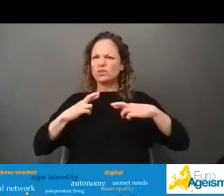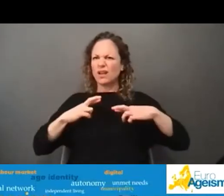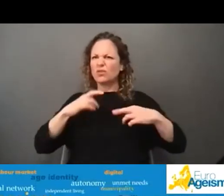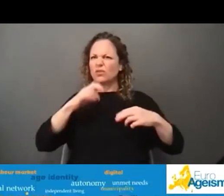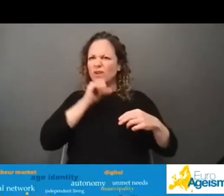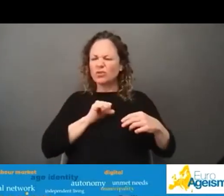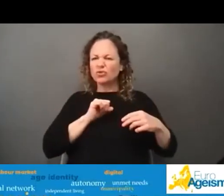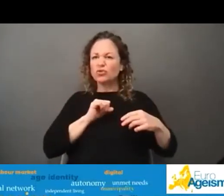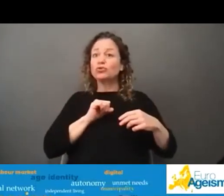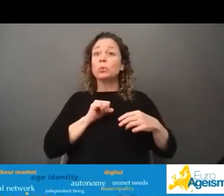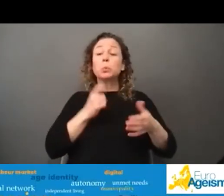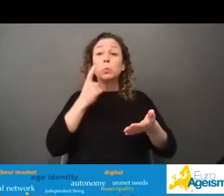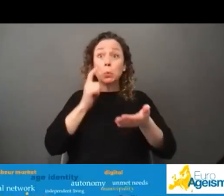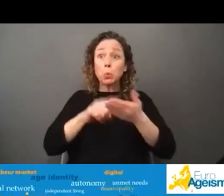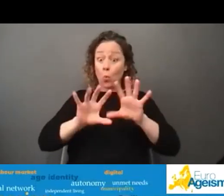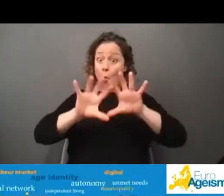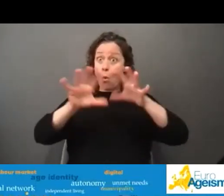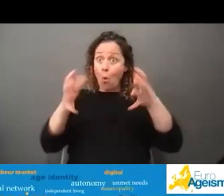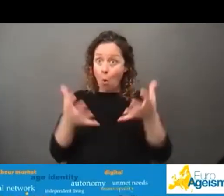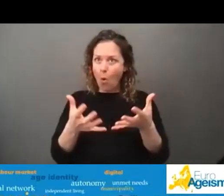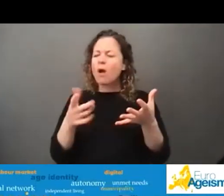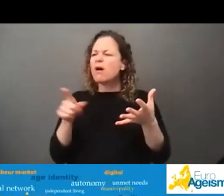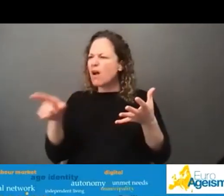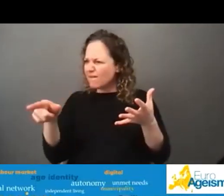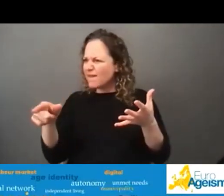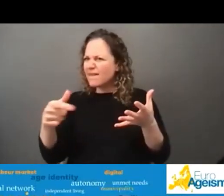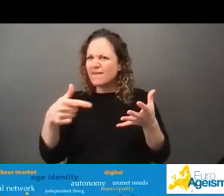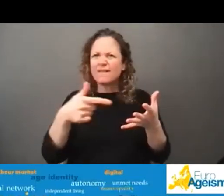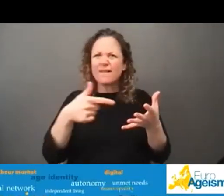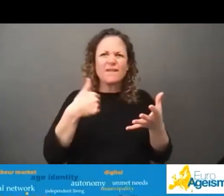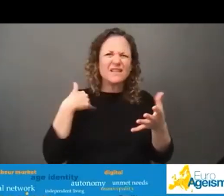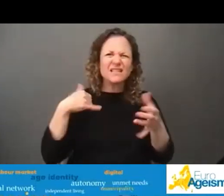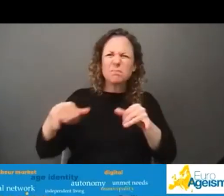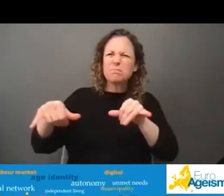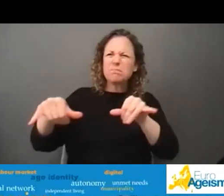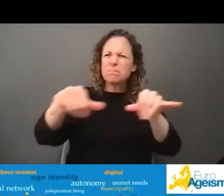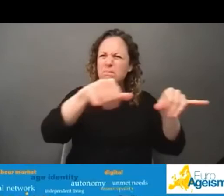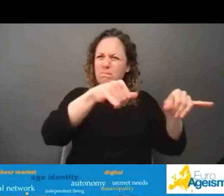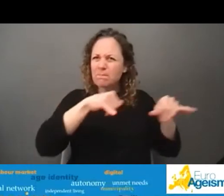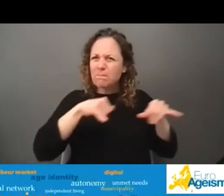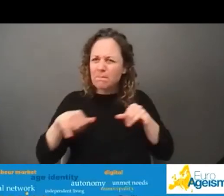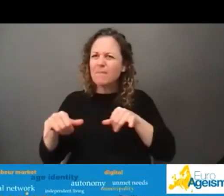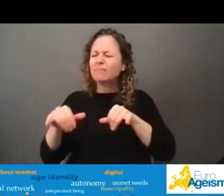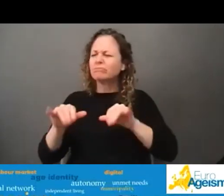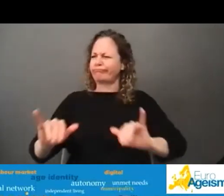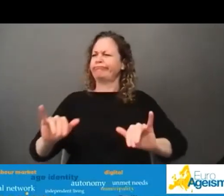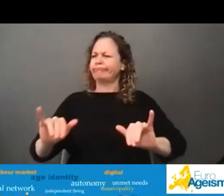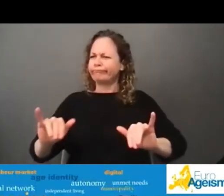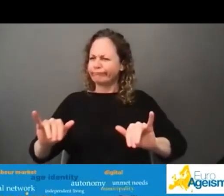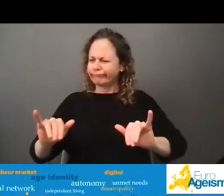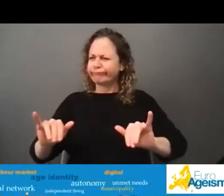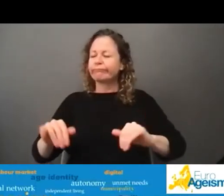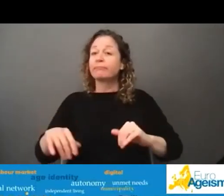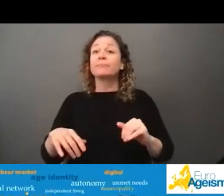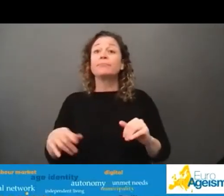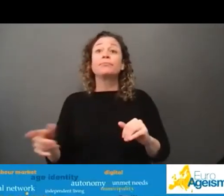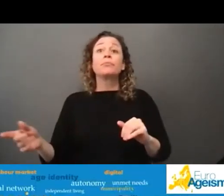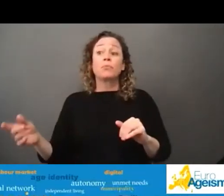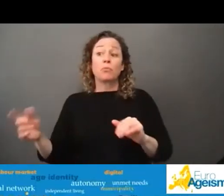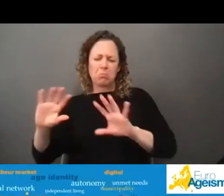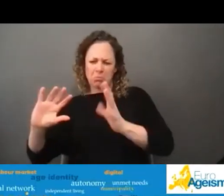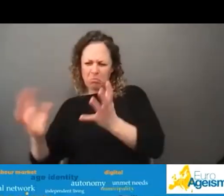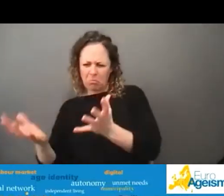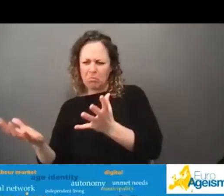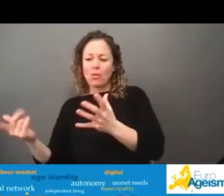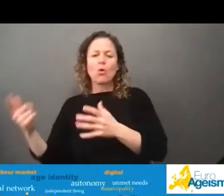different forms based on all the feedback from the country. And when we look specifically, Canada actually made a